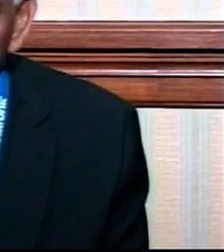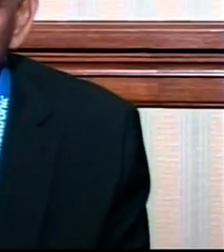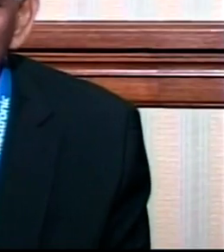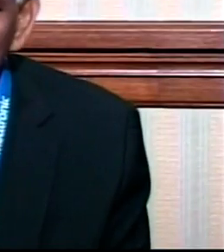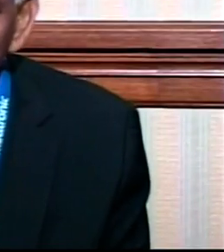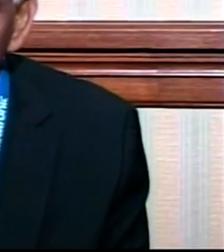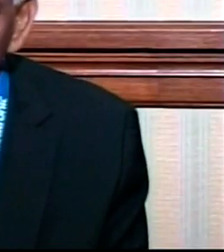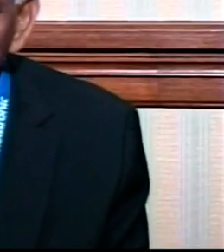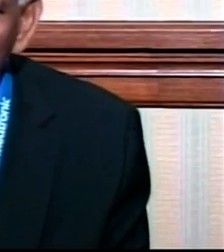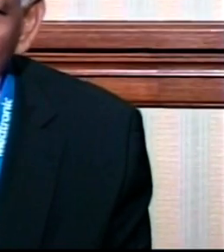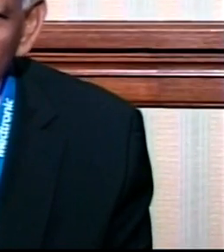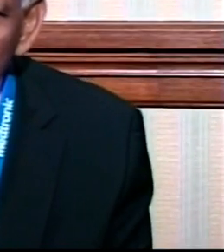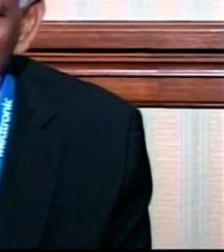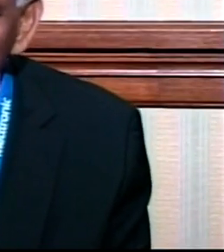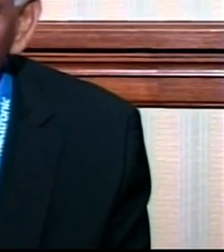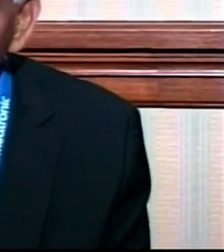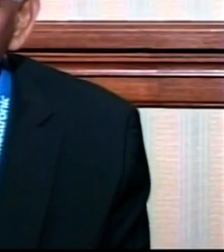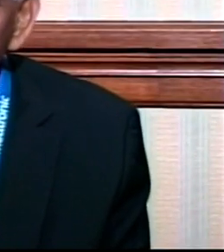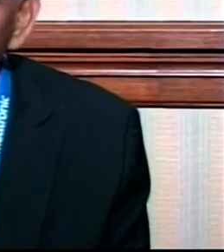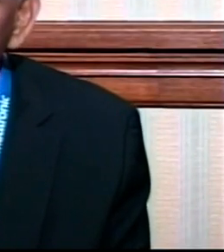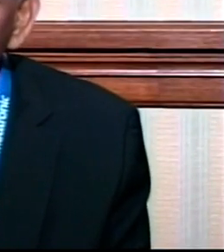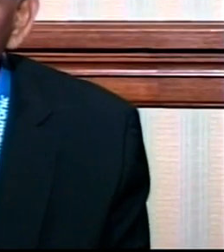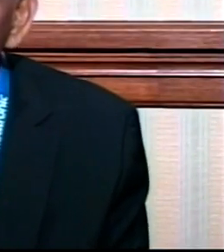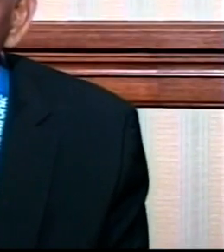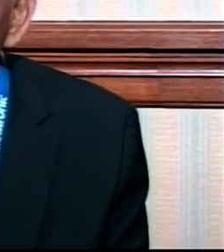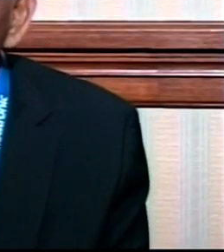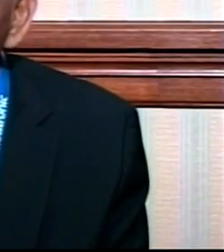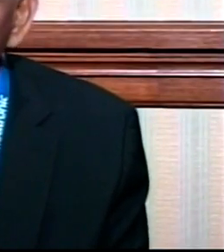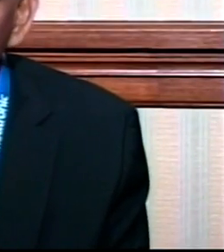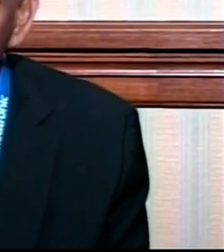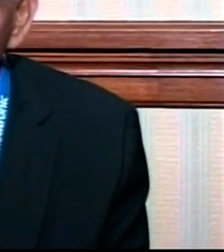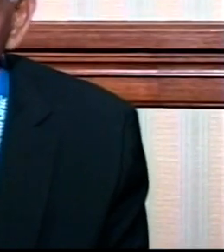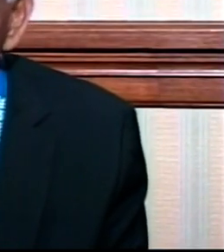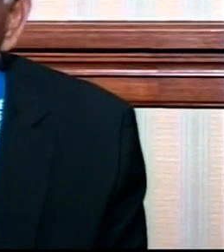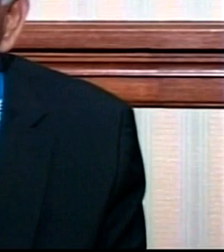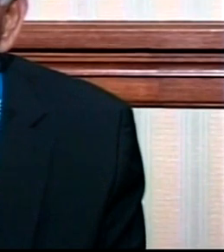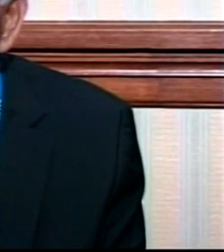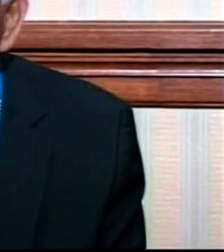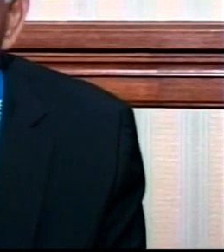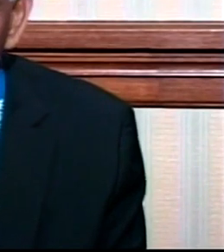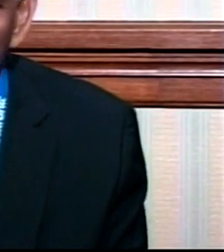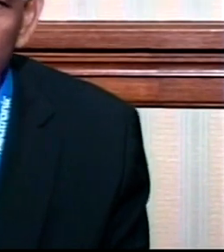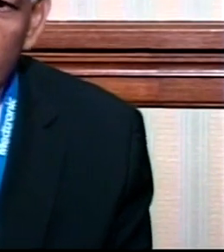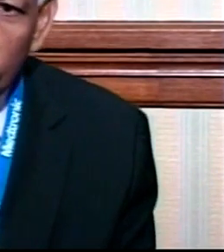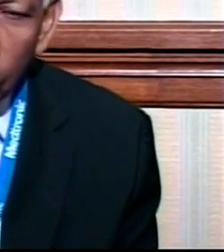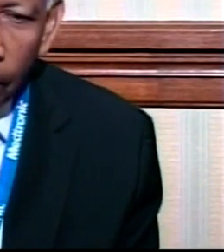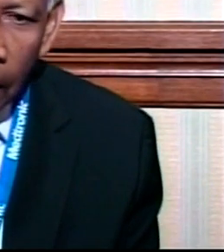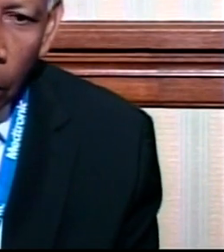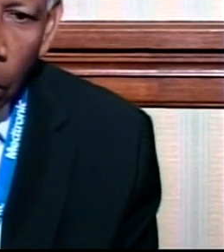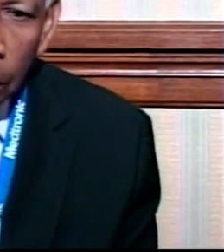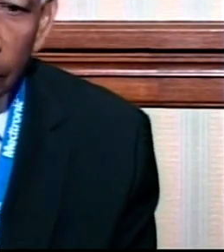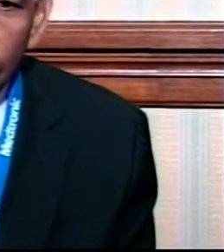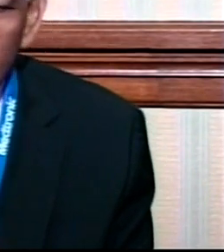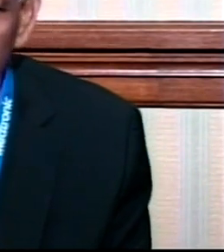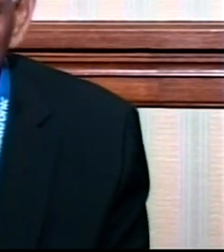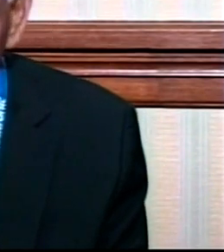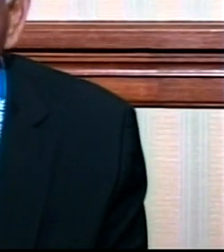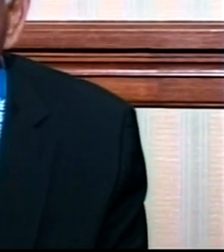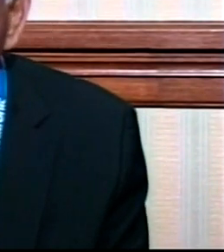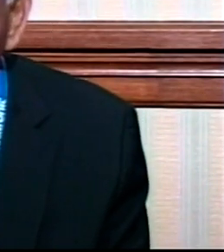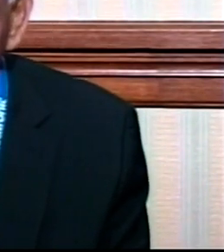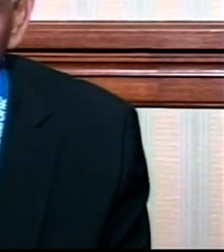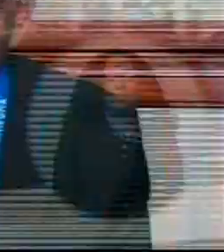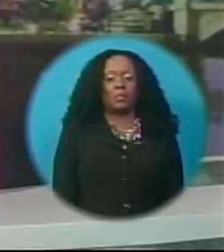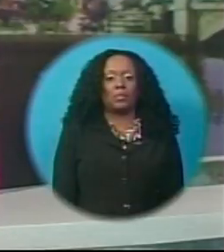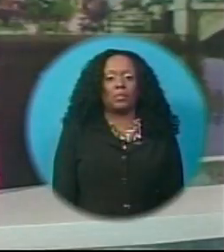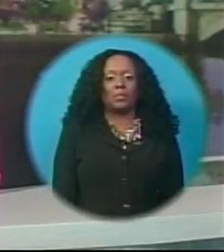be paying, as a community, we'll be paying very dearly, because we'll be only looking for expensive interventions. You'll be hearing, this is too costly, medicine is too